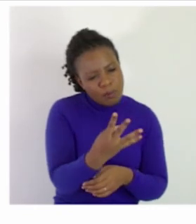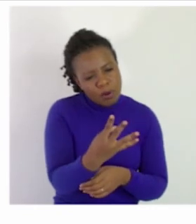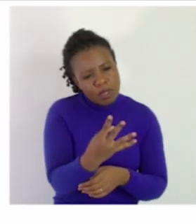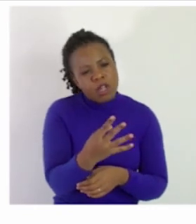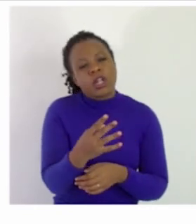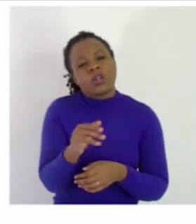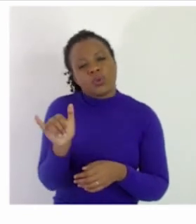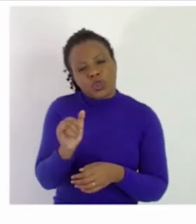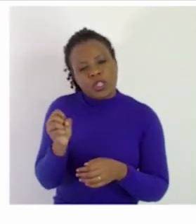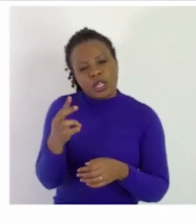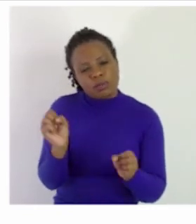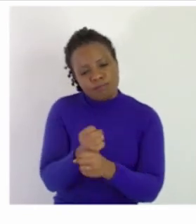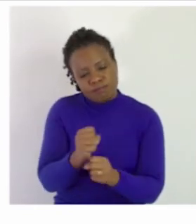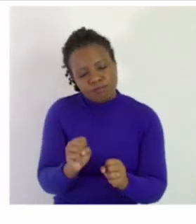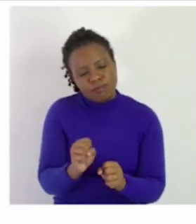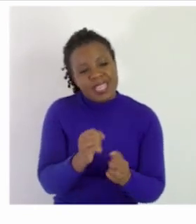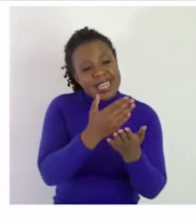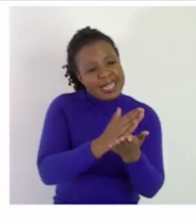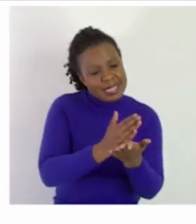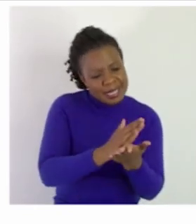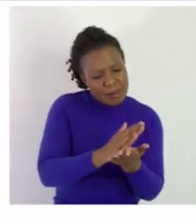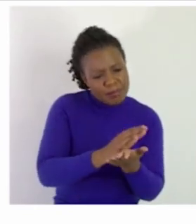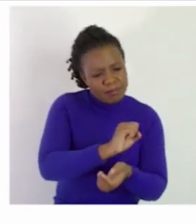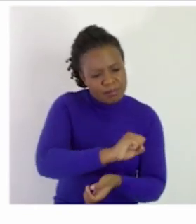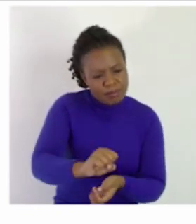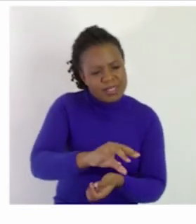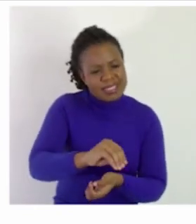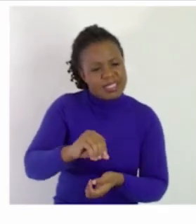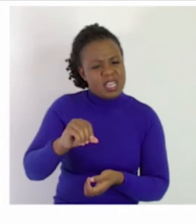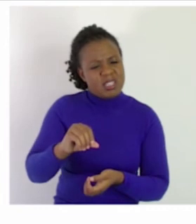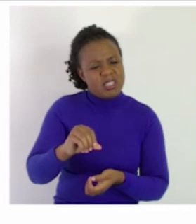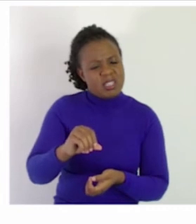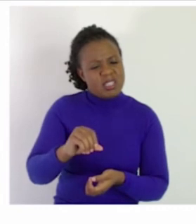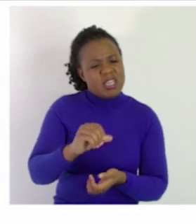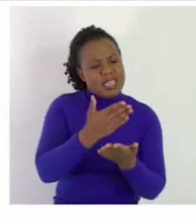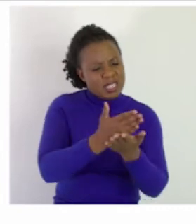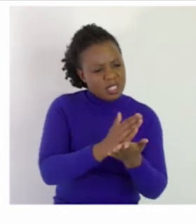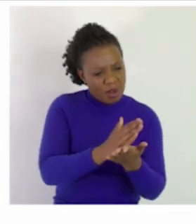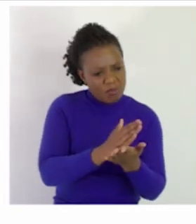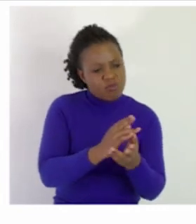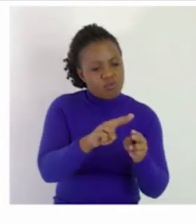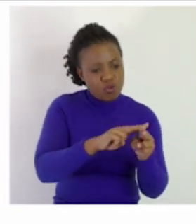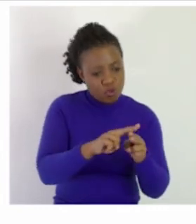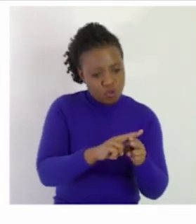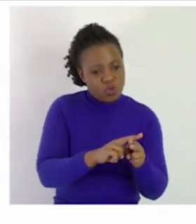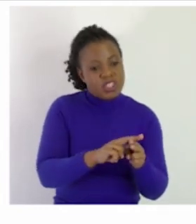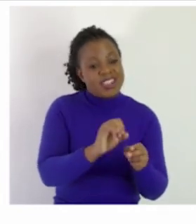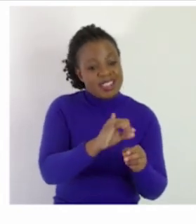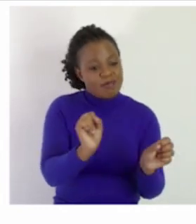countable? Some sand, we are using it on things which we cannot count, which